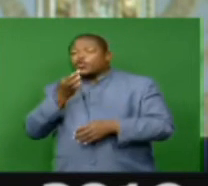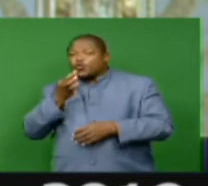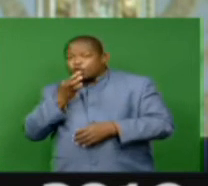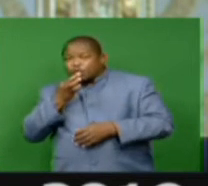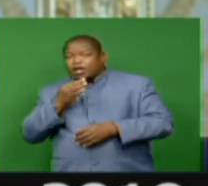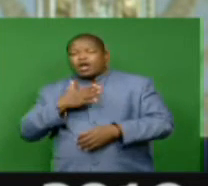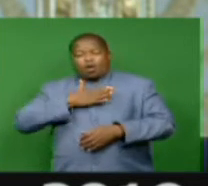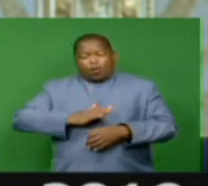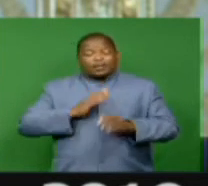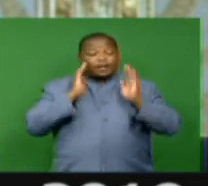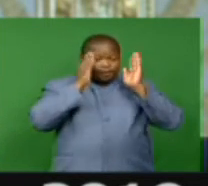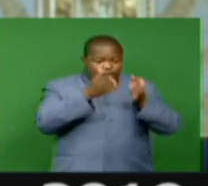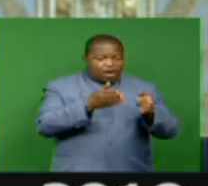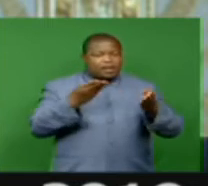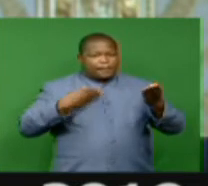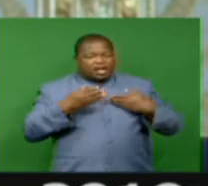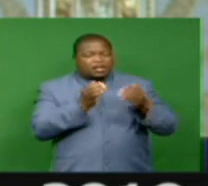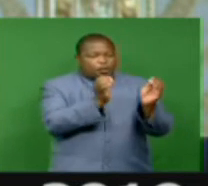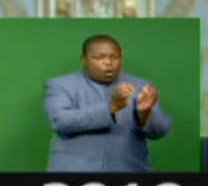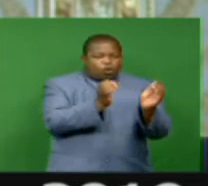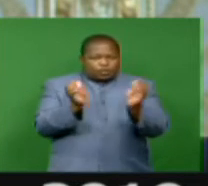and medium enterprises.